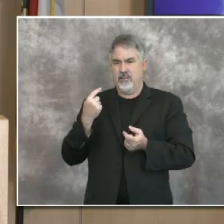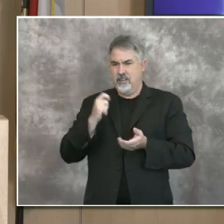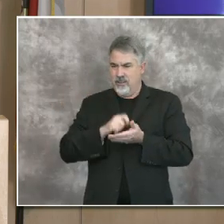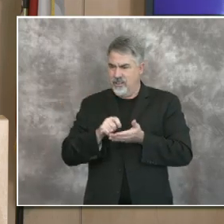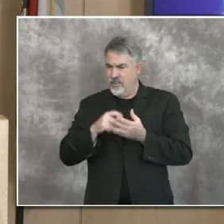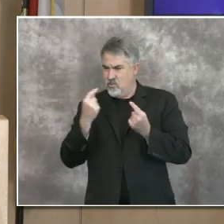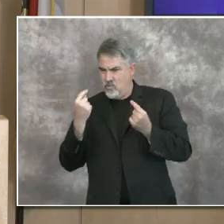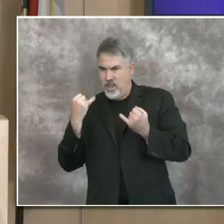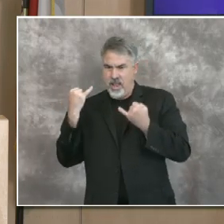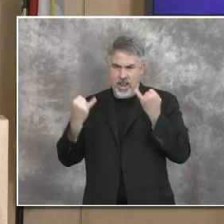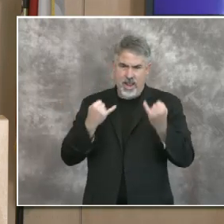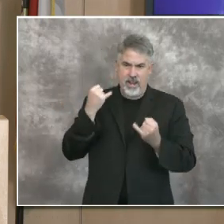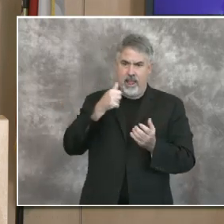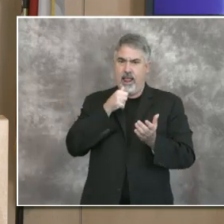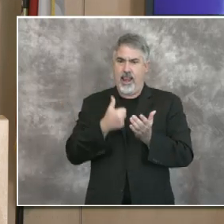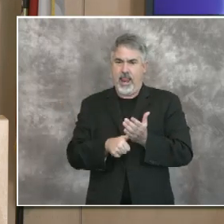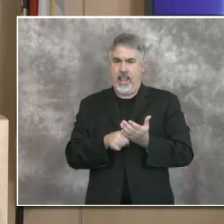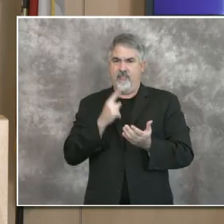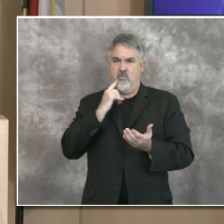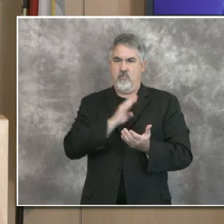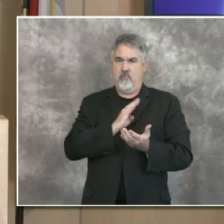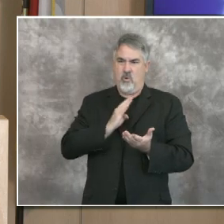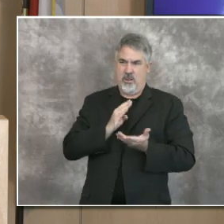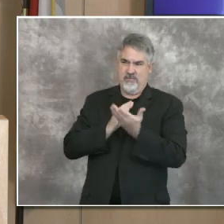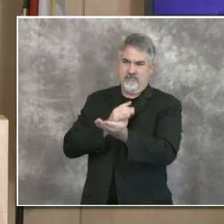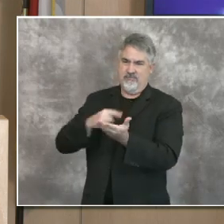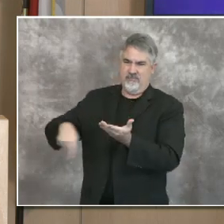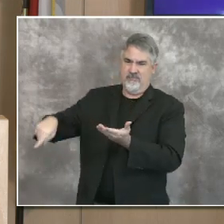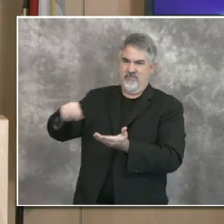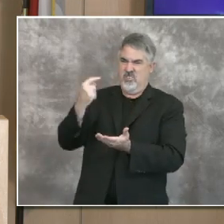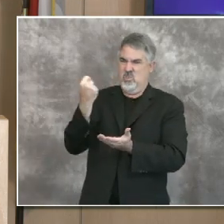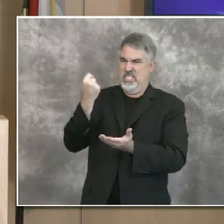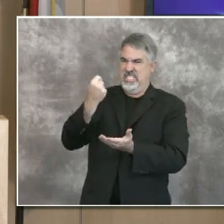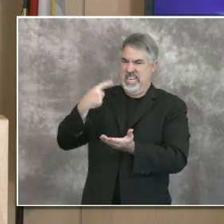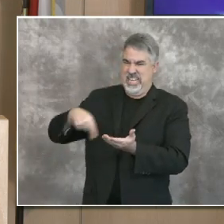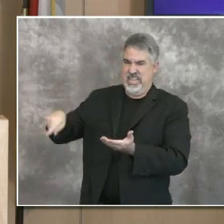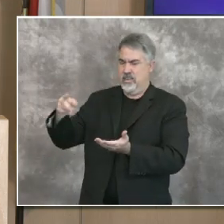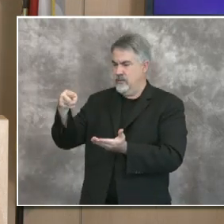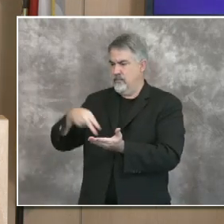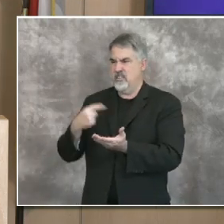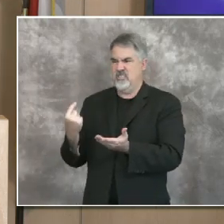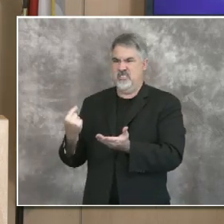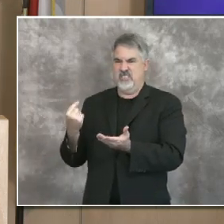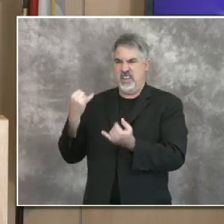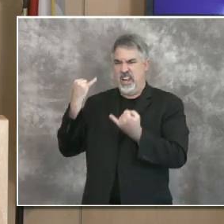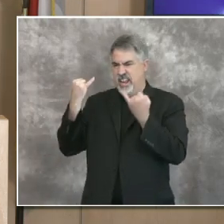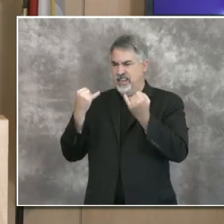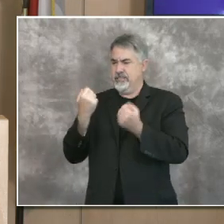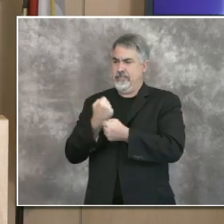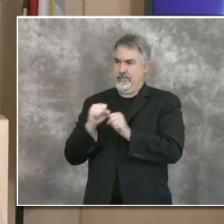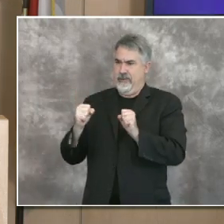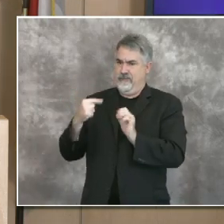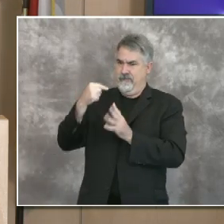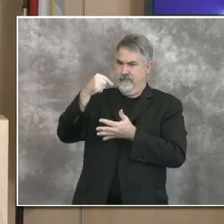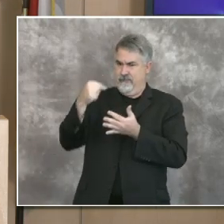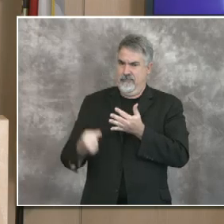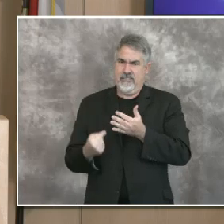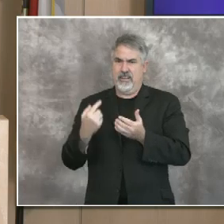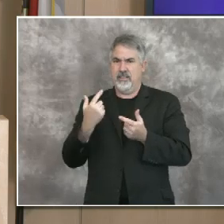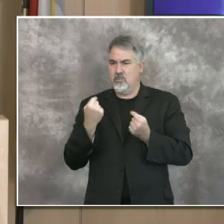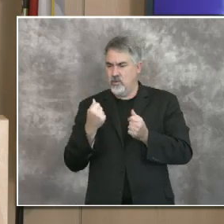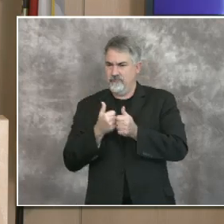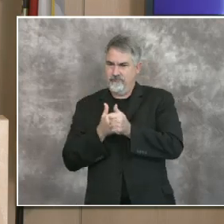Tuesday. Again, this is outlining the safety guidelines for businesses that we want them to be prepared to meet when we hit